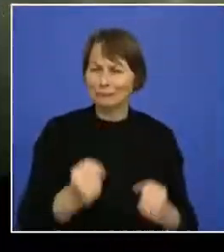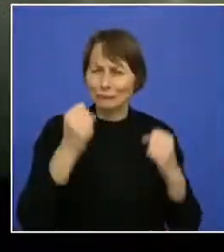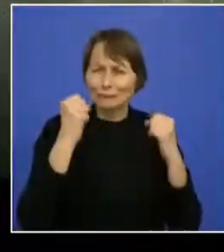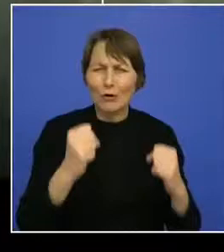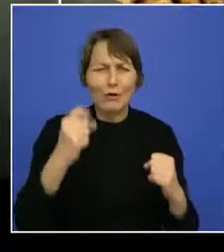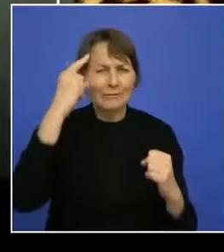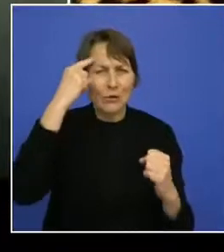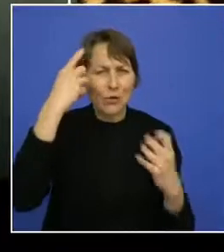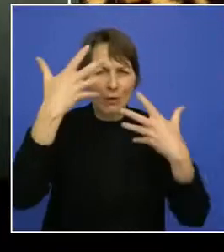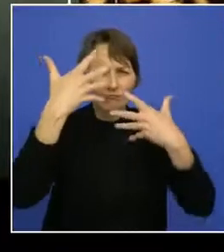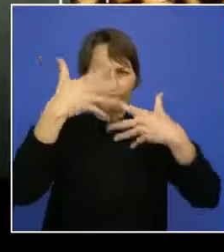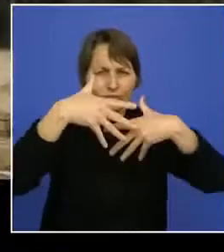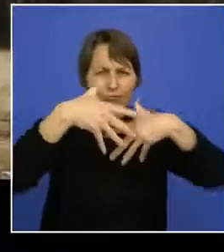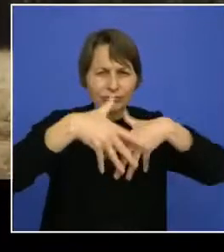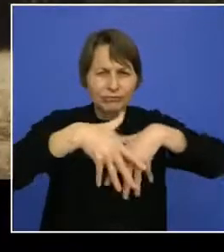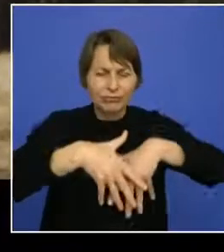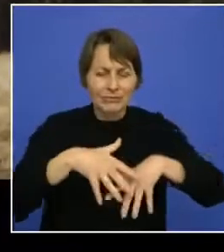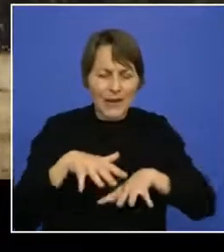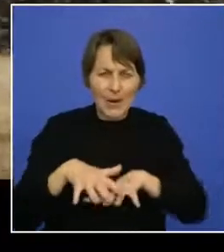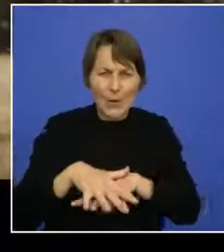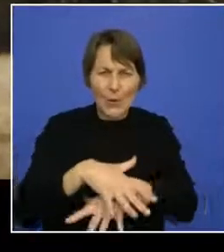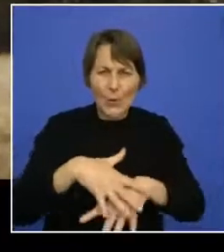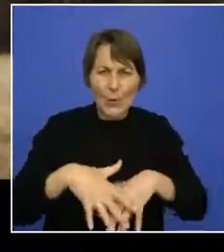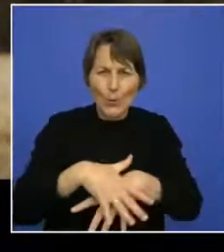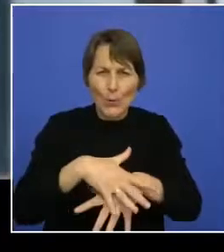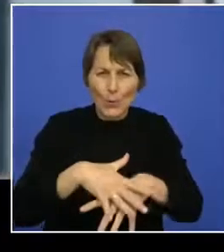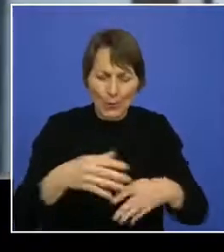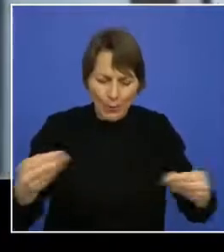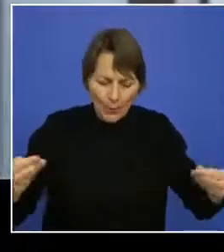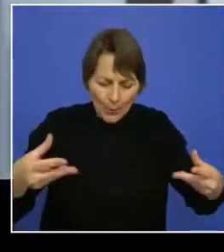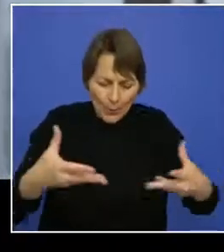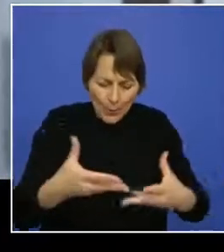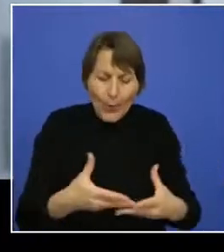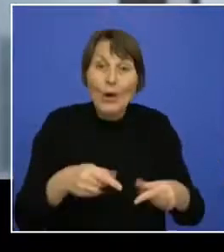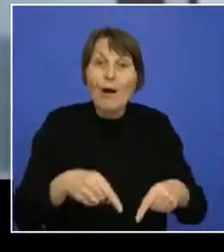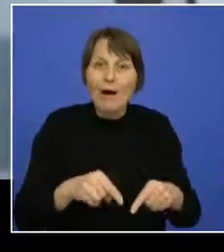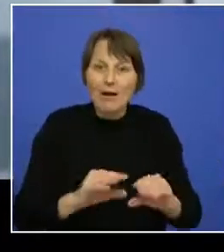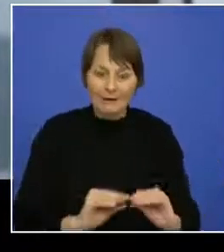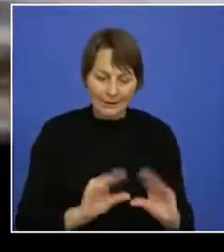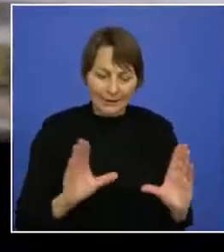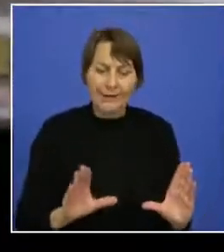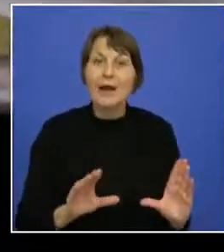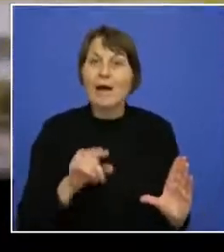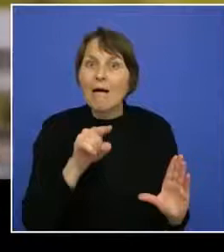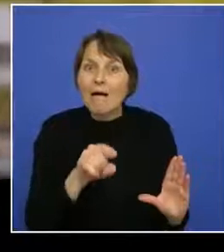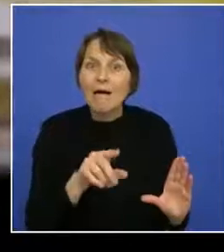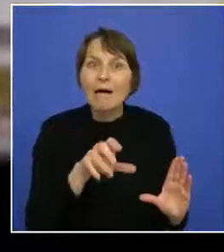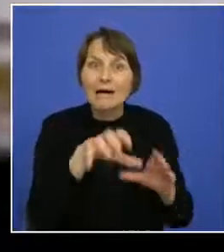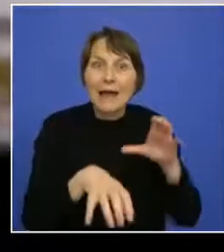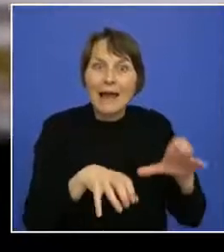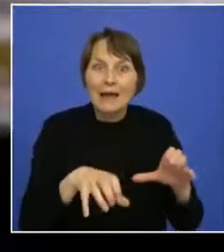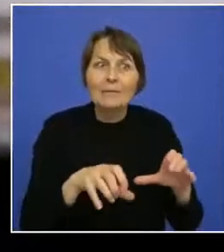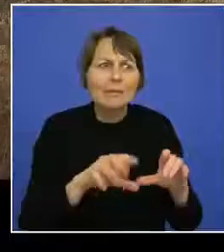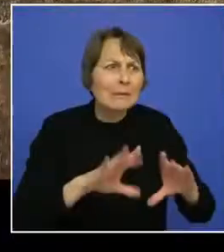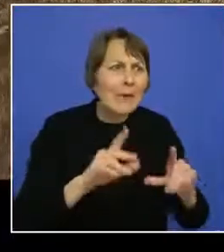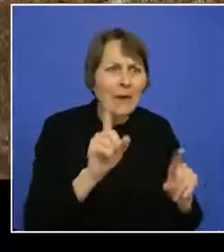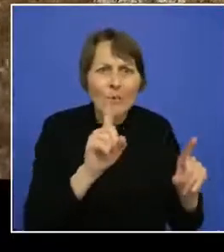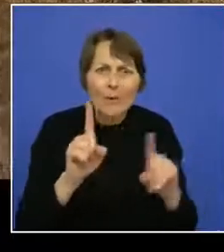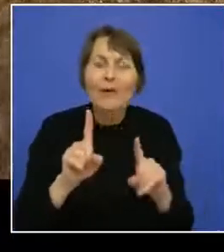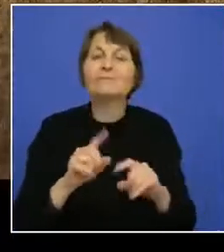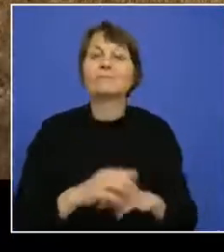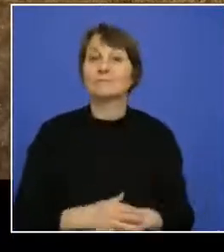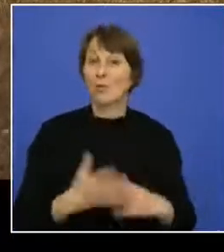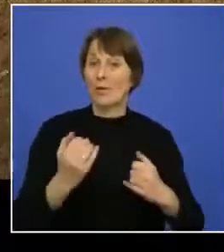any species that is of concern to conservation. We have a truly hybrid platform. I can run the same services that I have in the